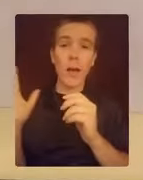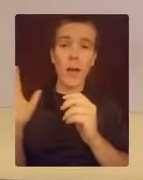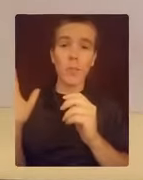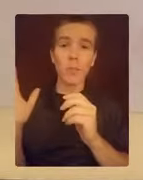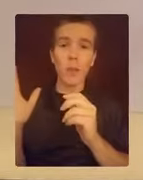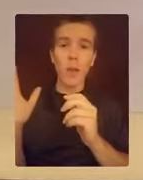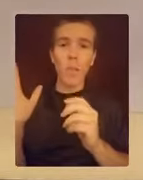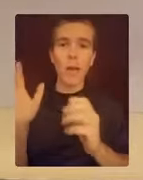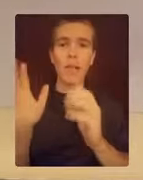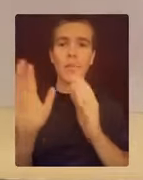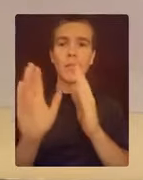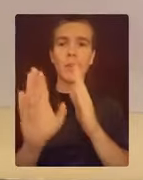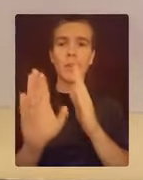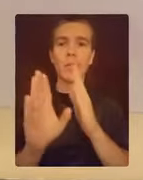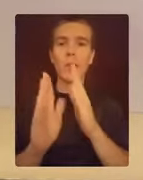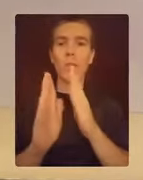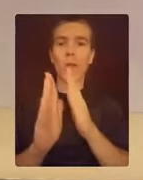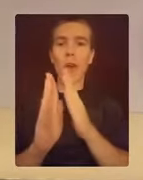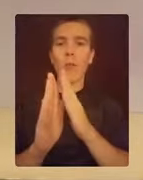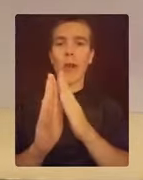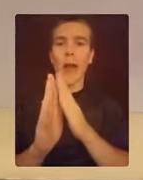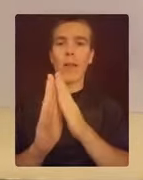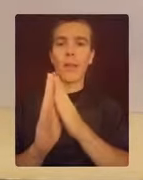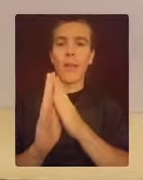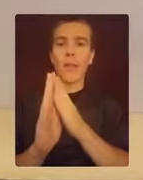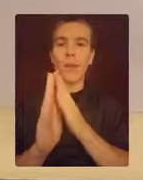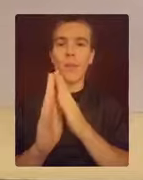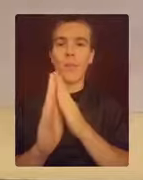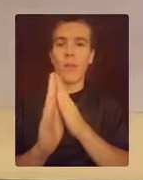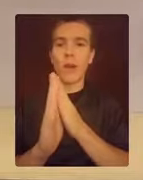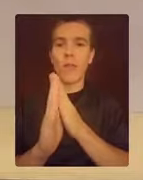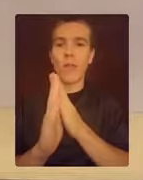all times, but it isn't until their reality,